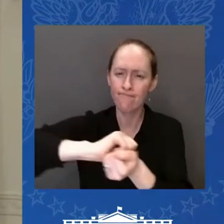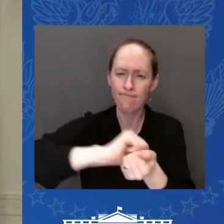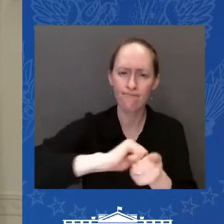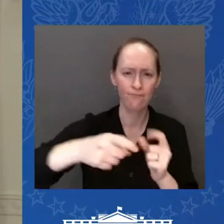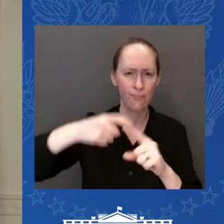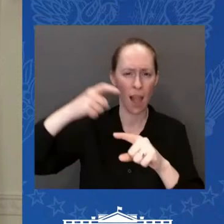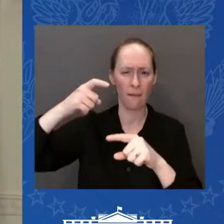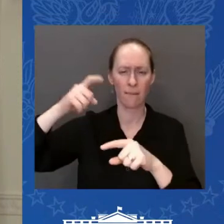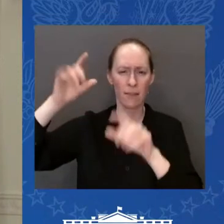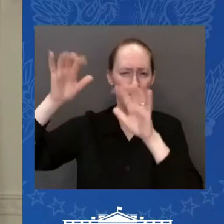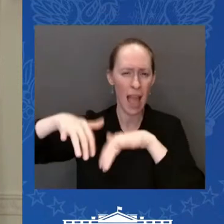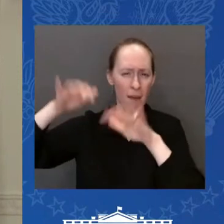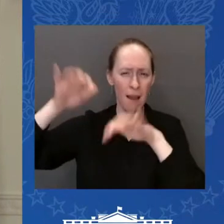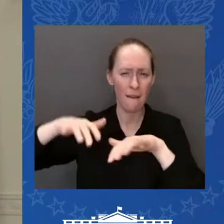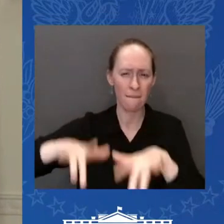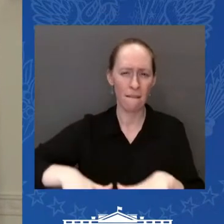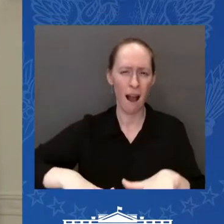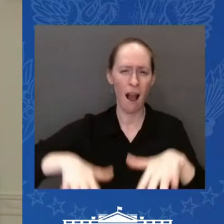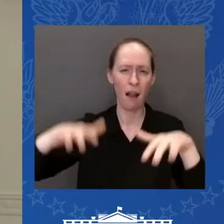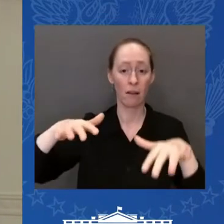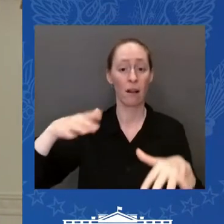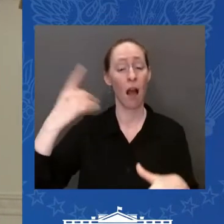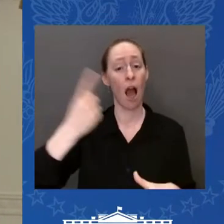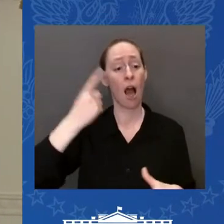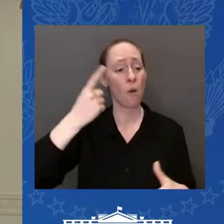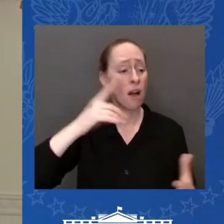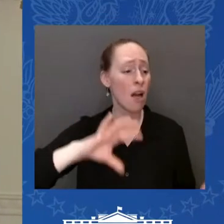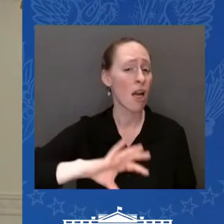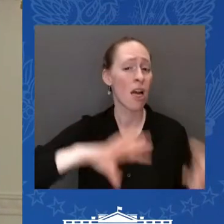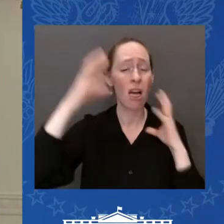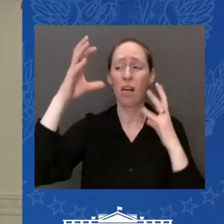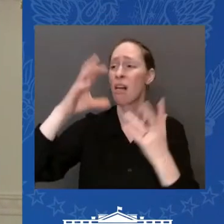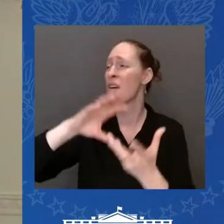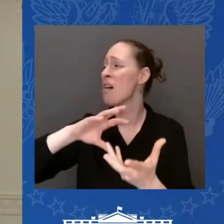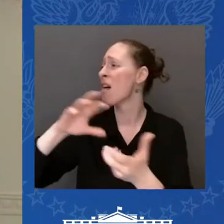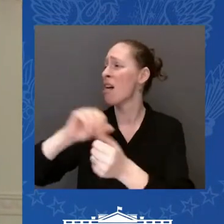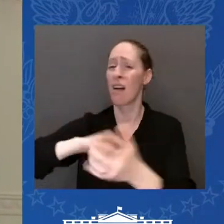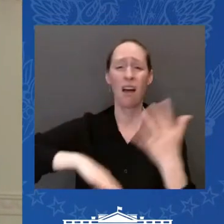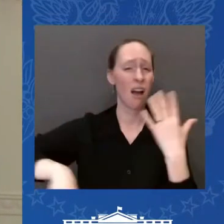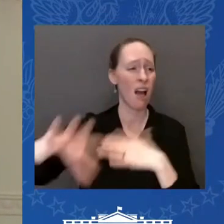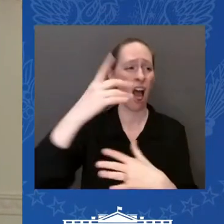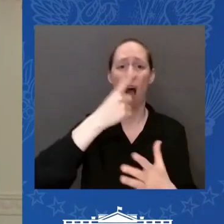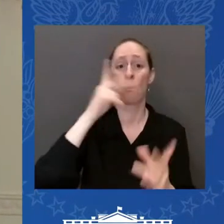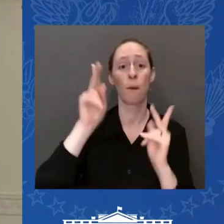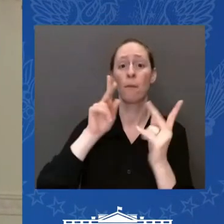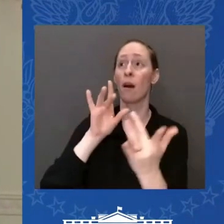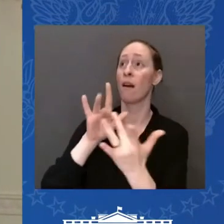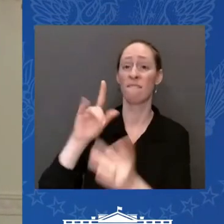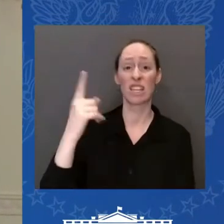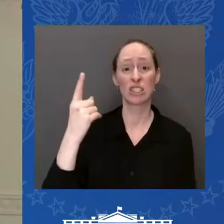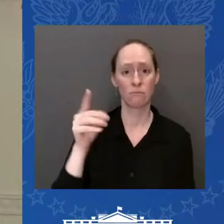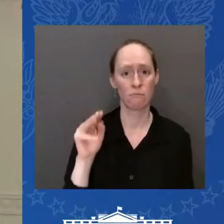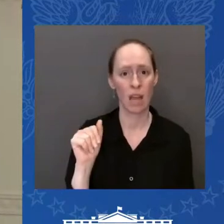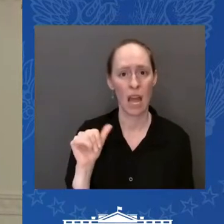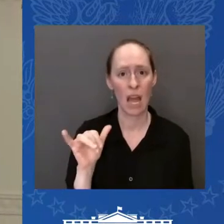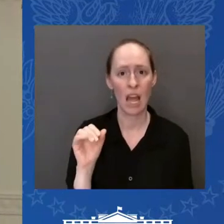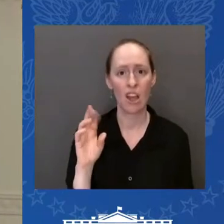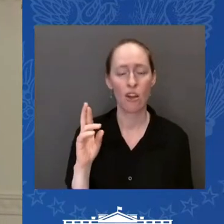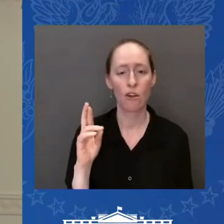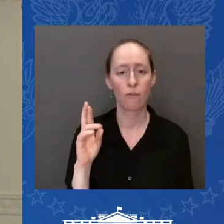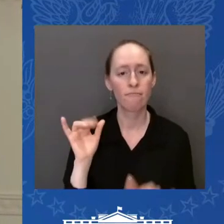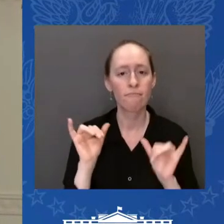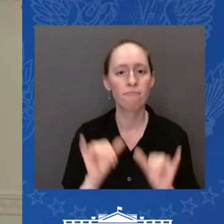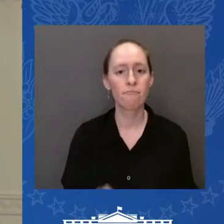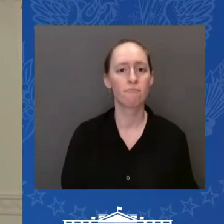I've seen it. I've traveled this country after floods and tornadoes, wildfires, hurricanes. As a matter of fact, I was kidding, but there's